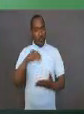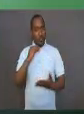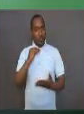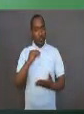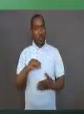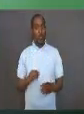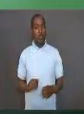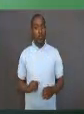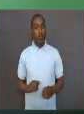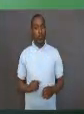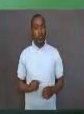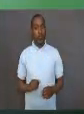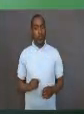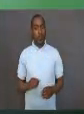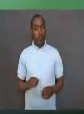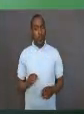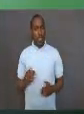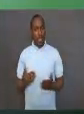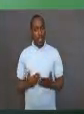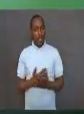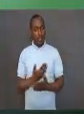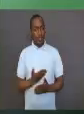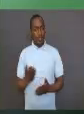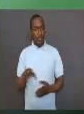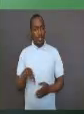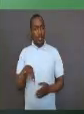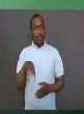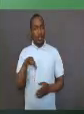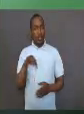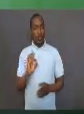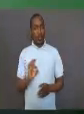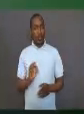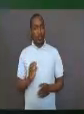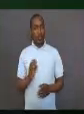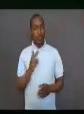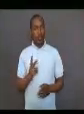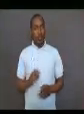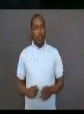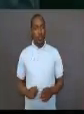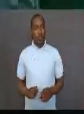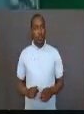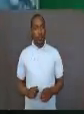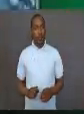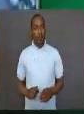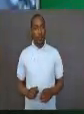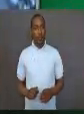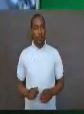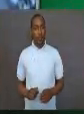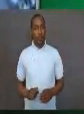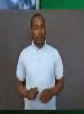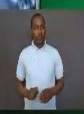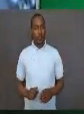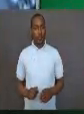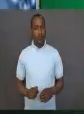and finds new and exciting ways to help us. In the last several